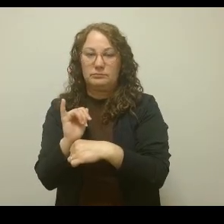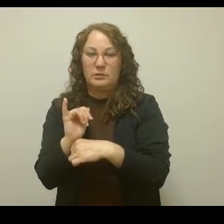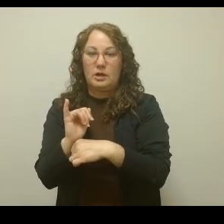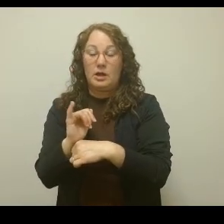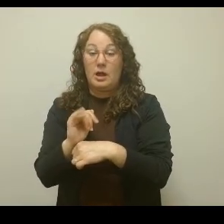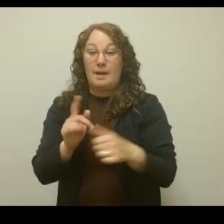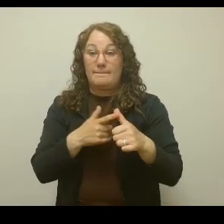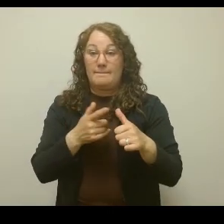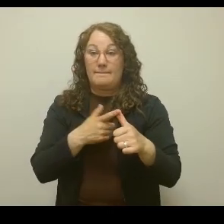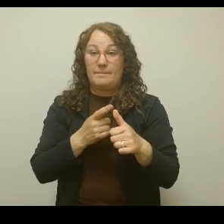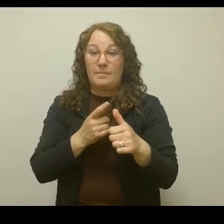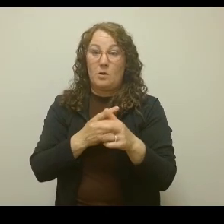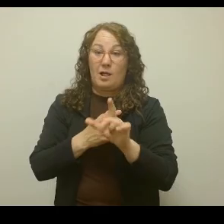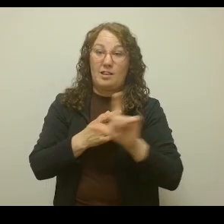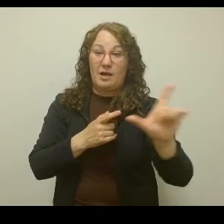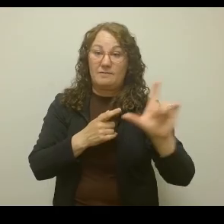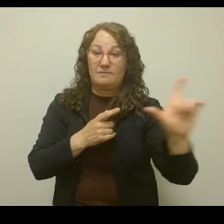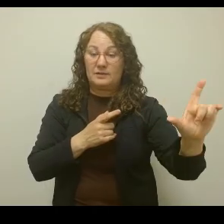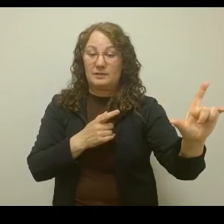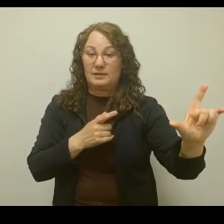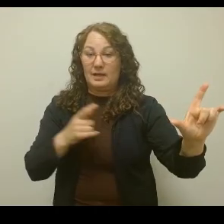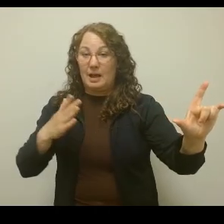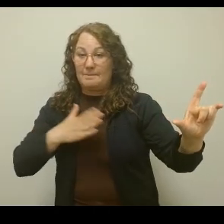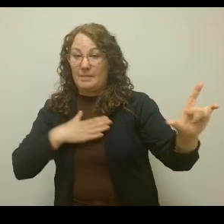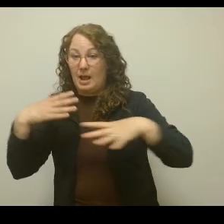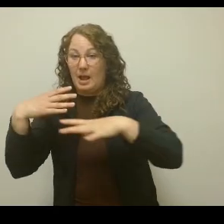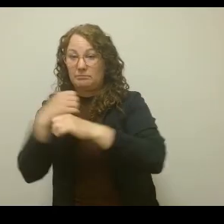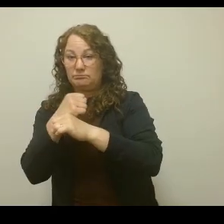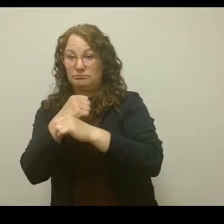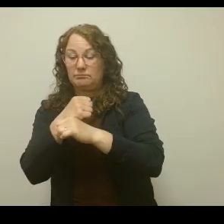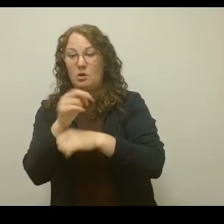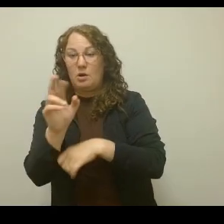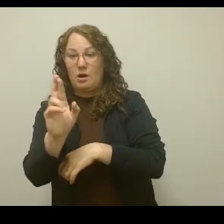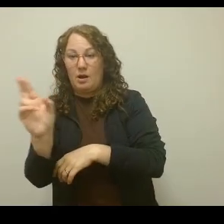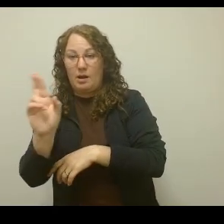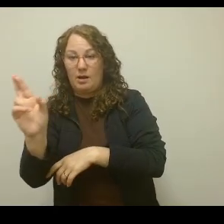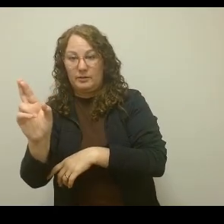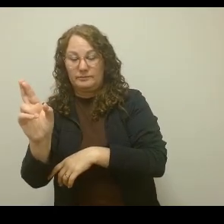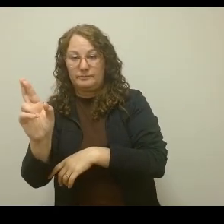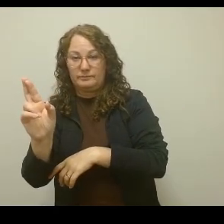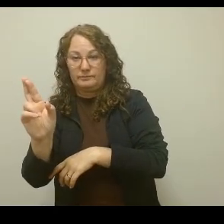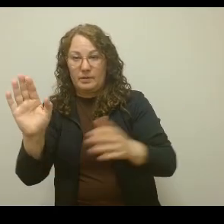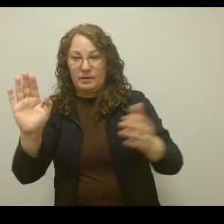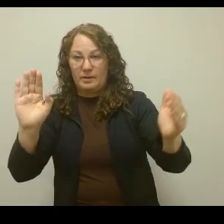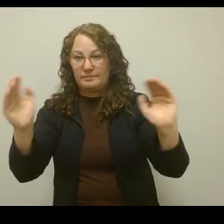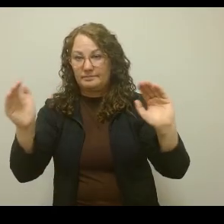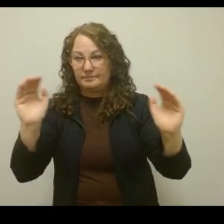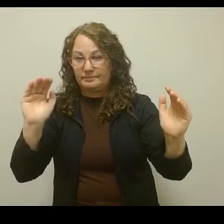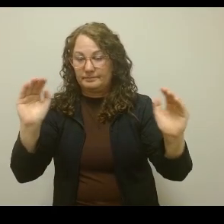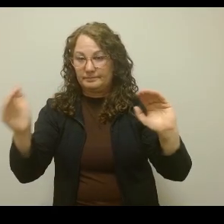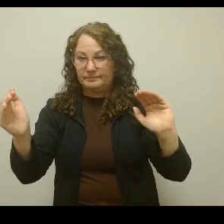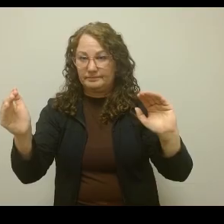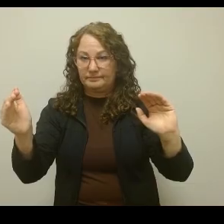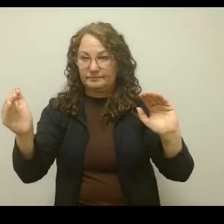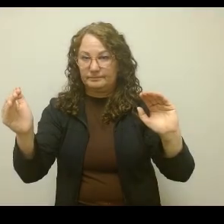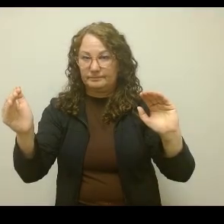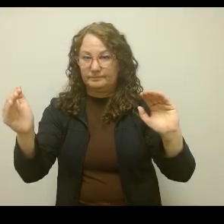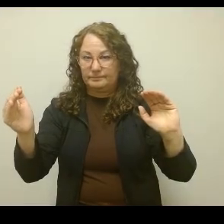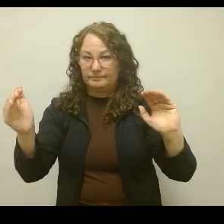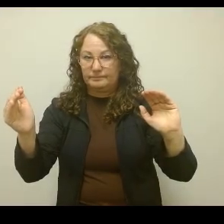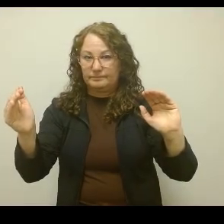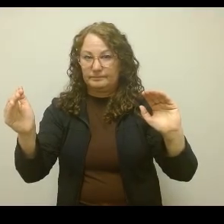left of the slides. The summary that I've written is on the right